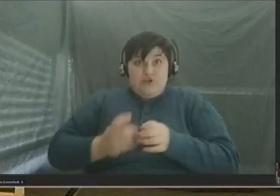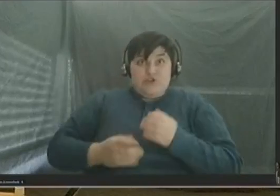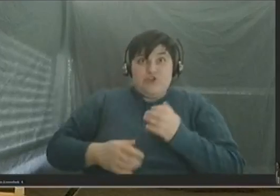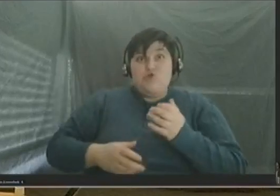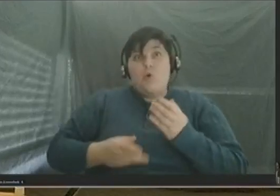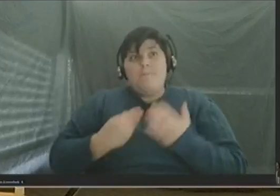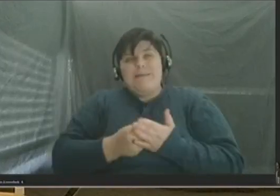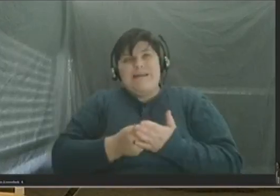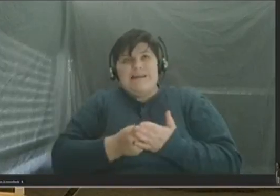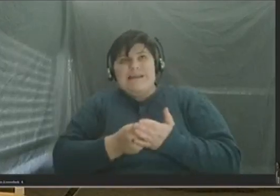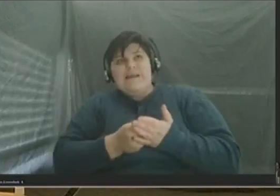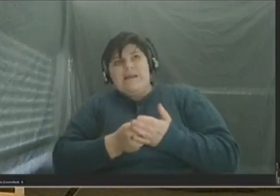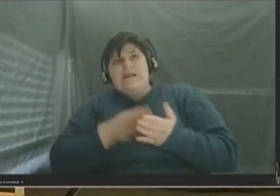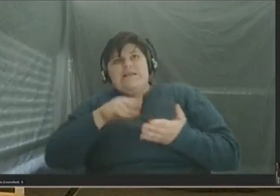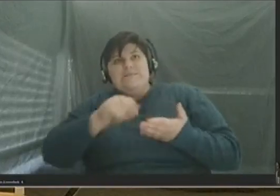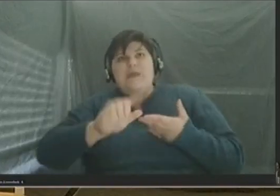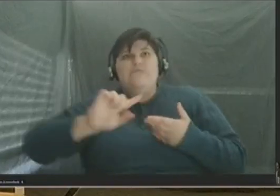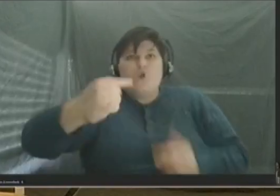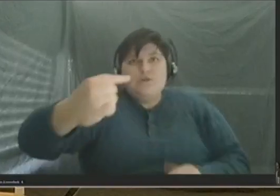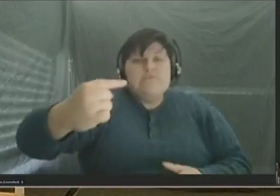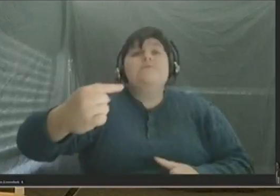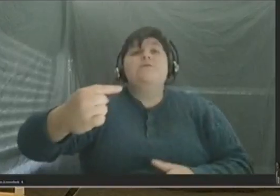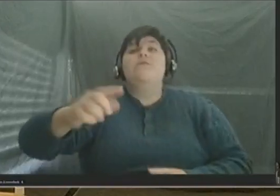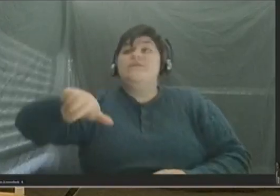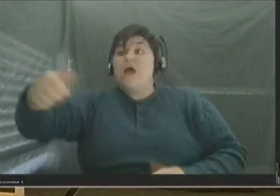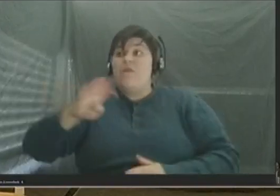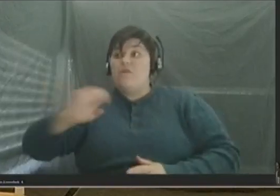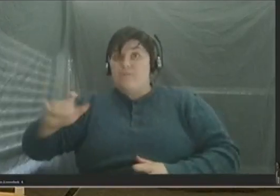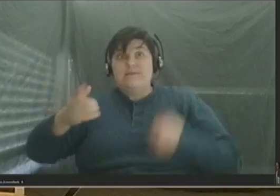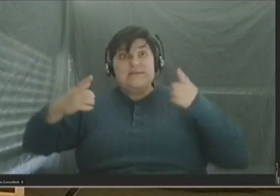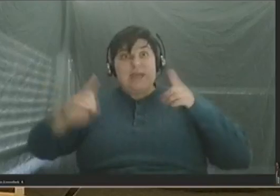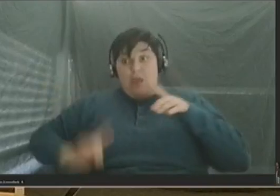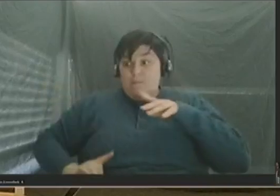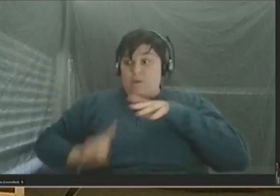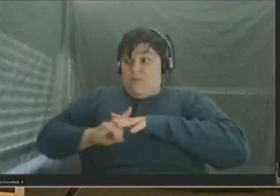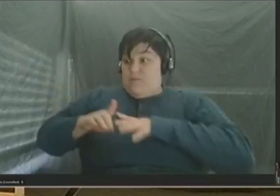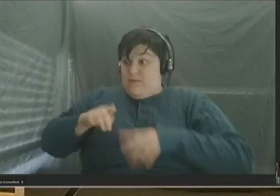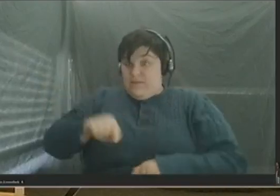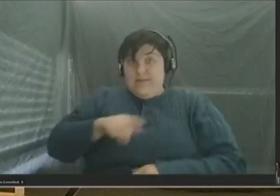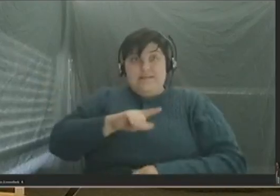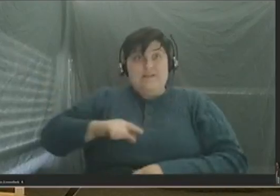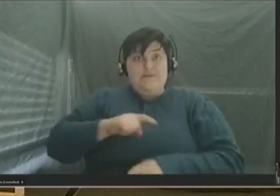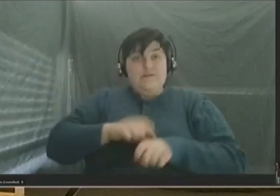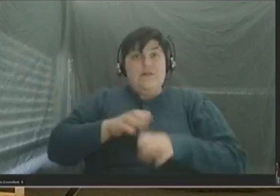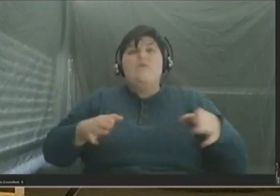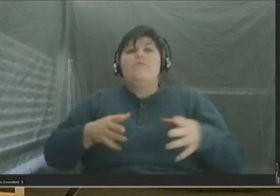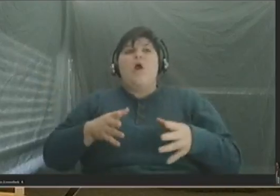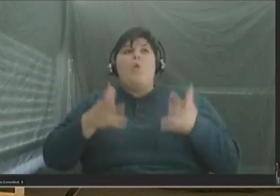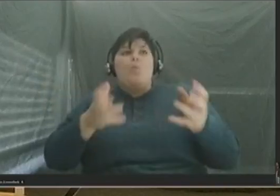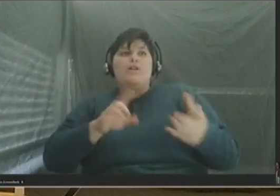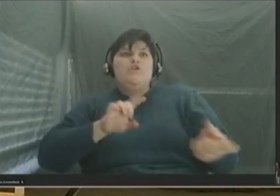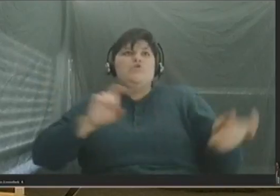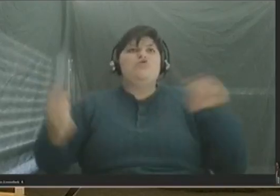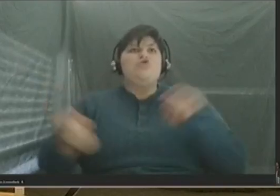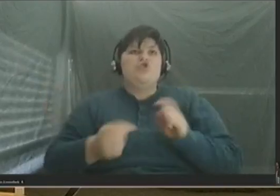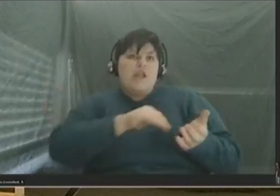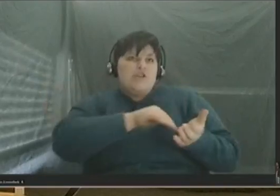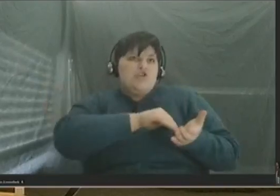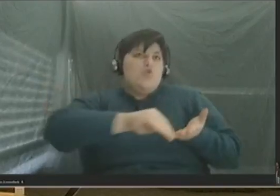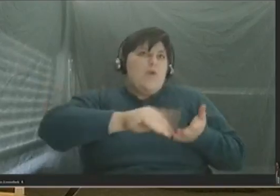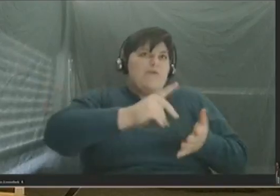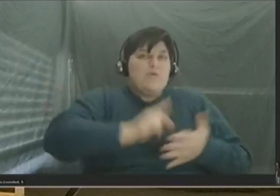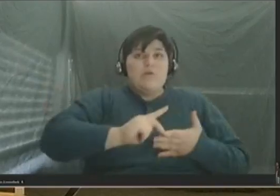applied. There have been other bills this session that seek to change the waiver program into a first dollar